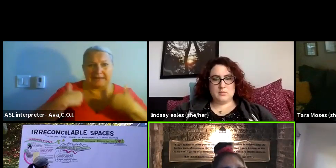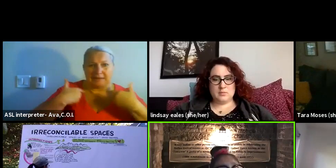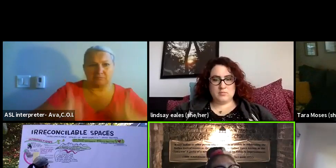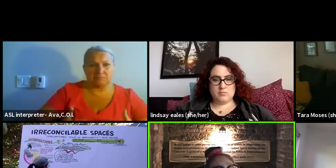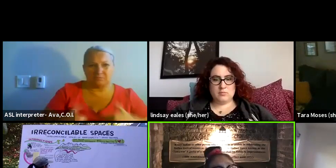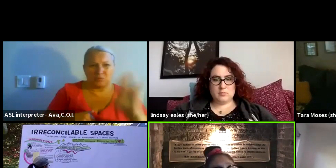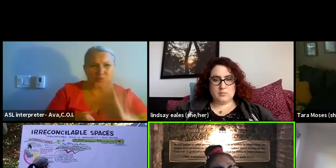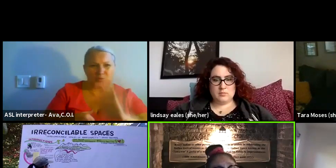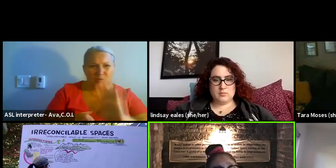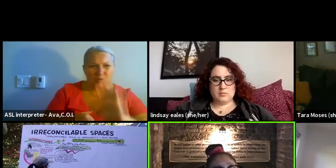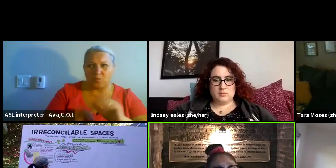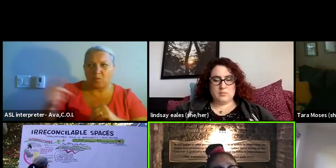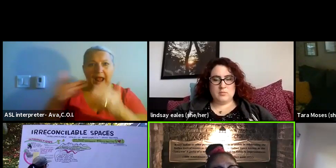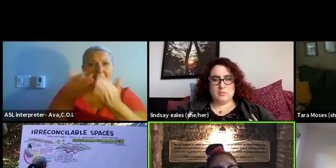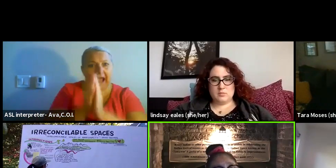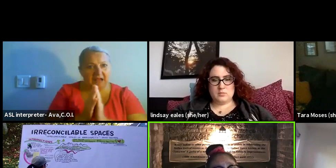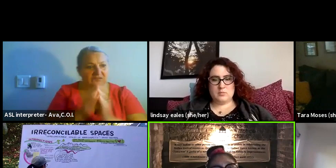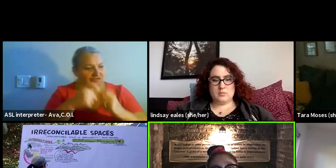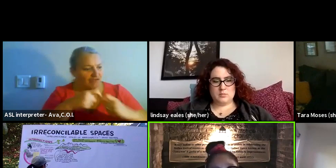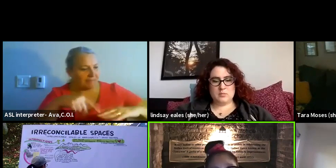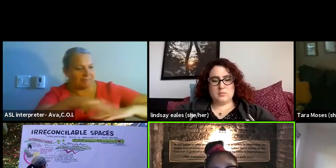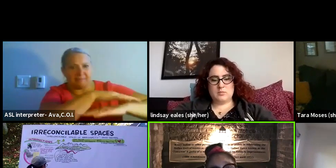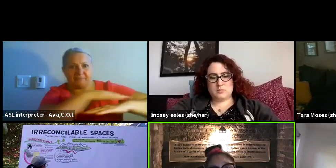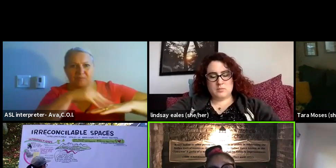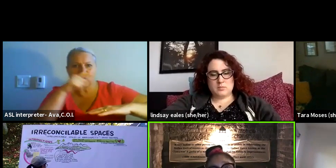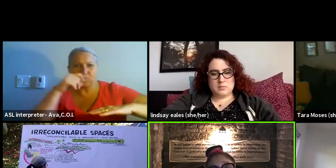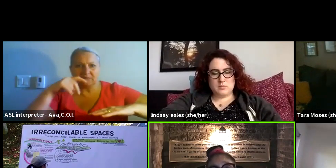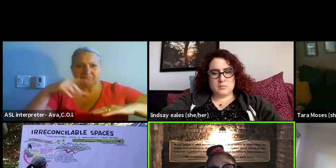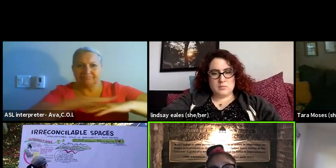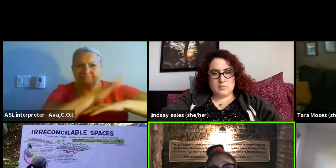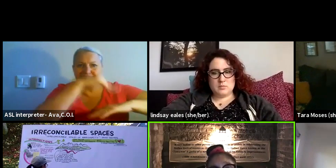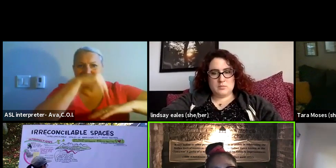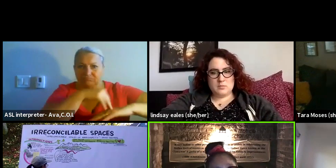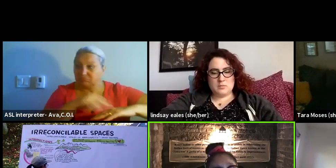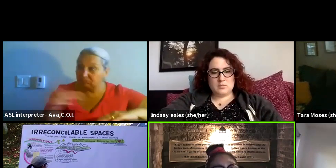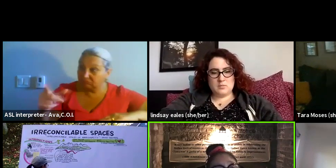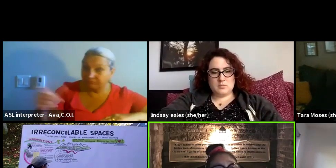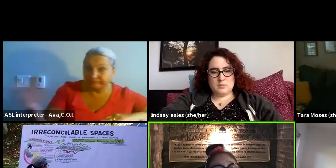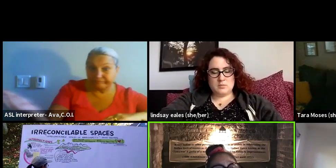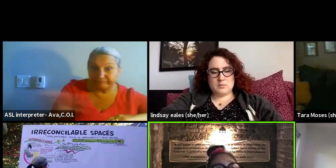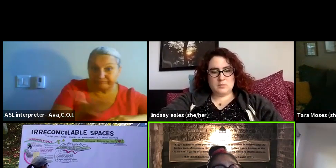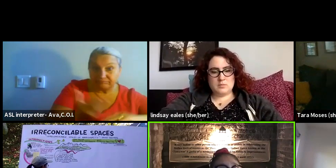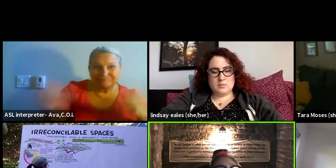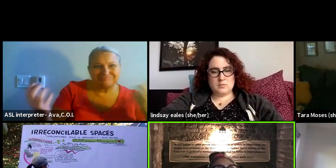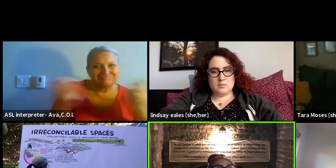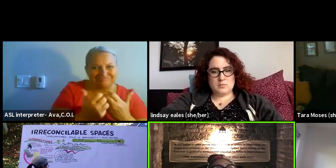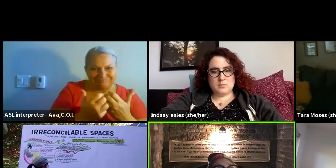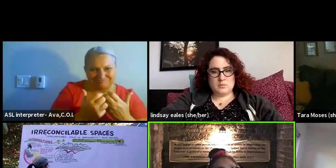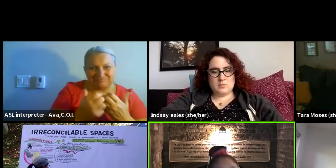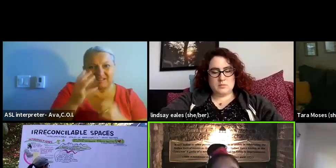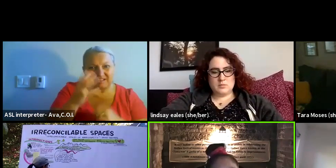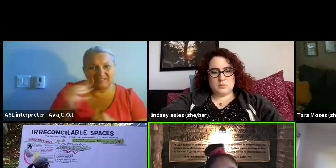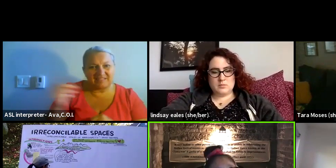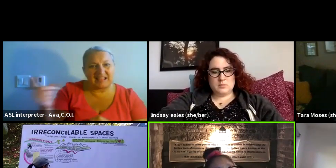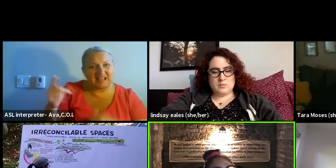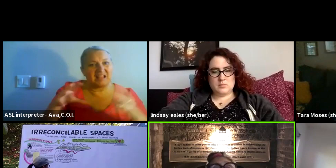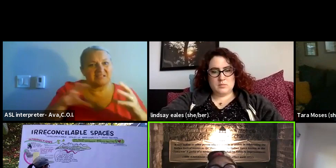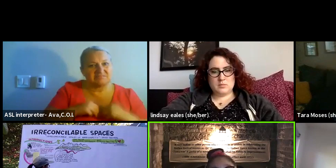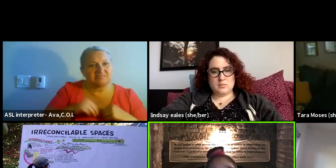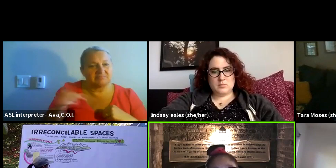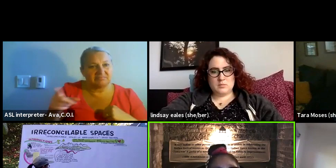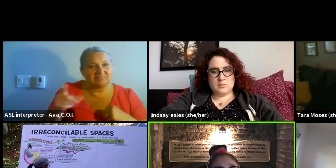their Indigenous counterparts. And those Indigenous counterparts admitted them and then